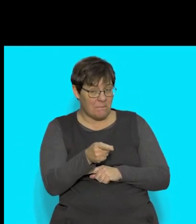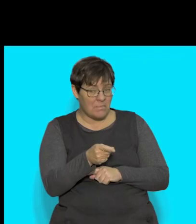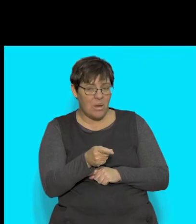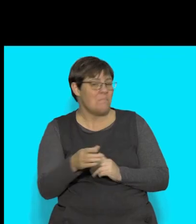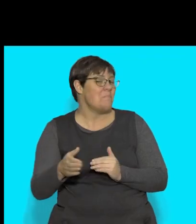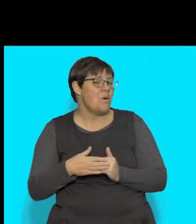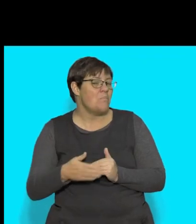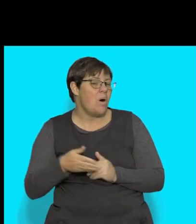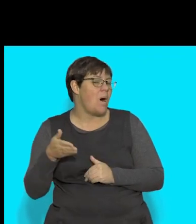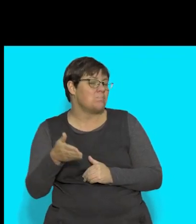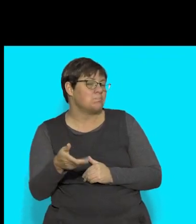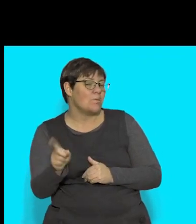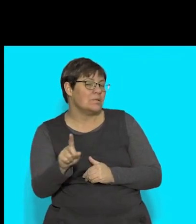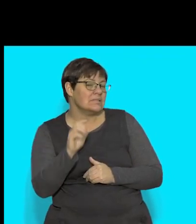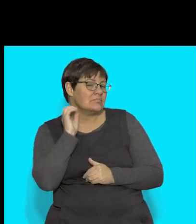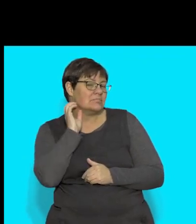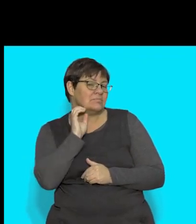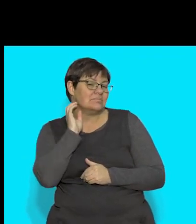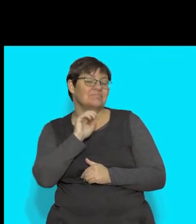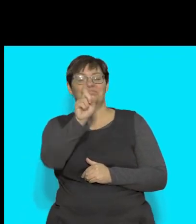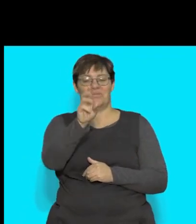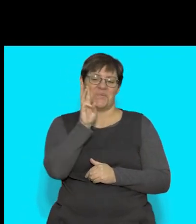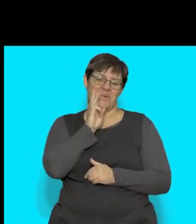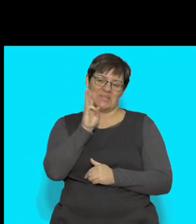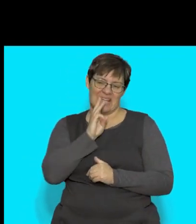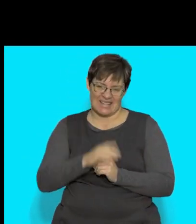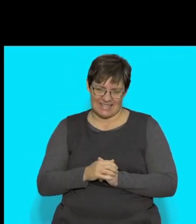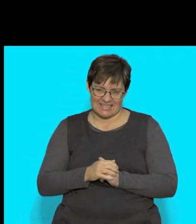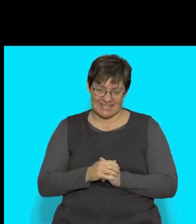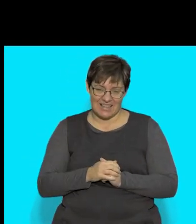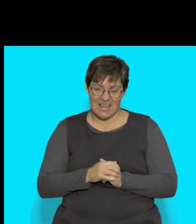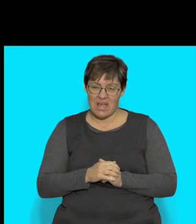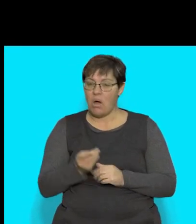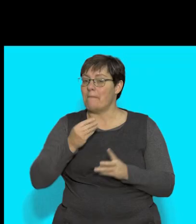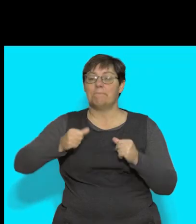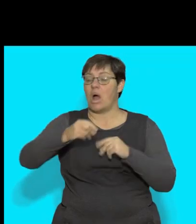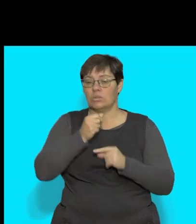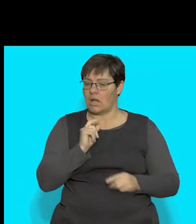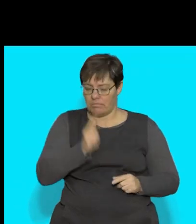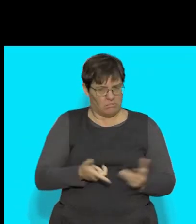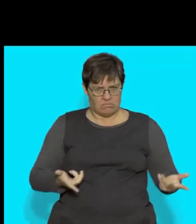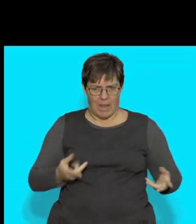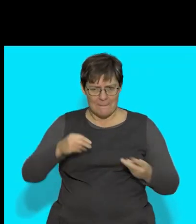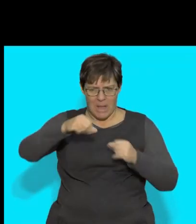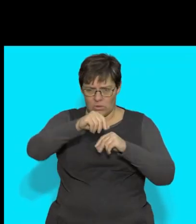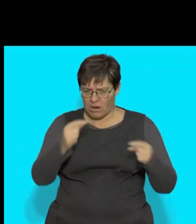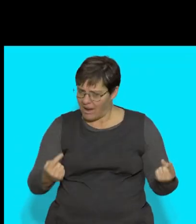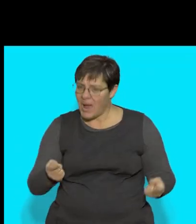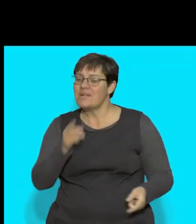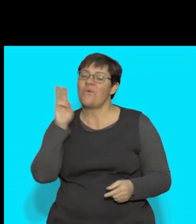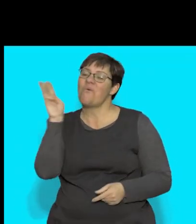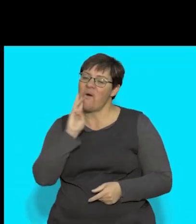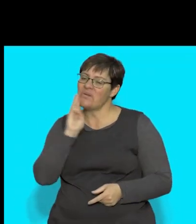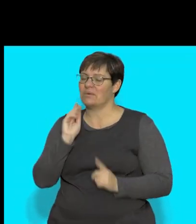urine. What else is in there? Water. We don't wee powder. When we urinate, it